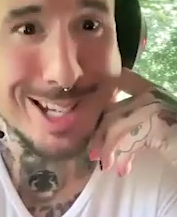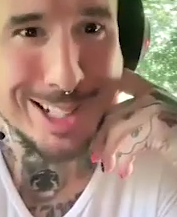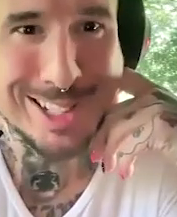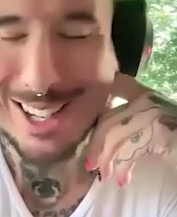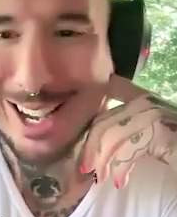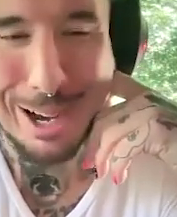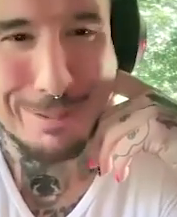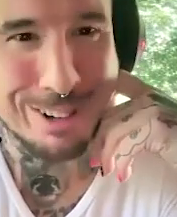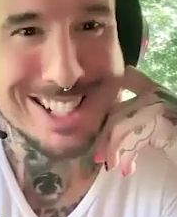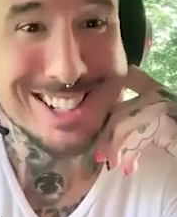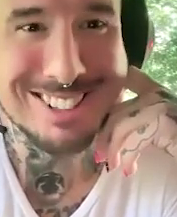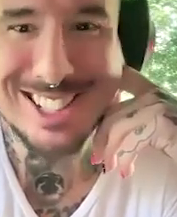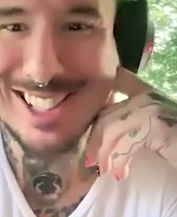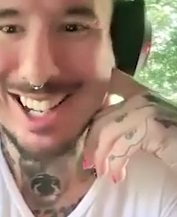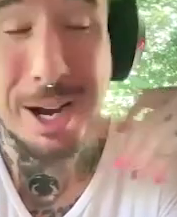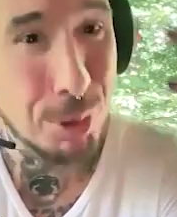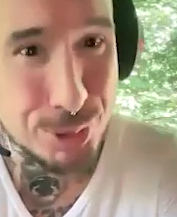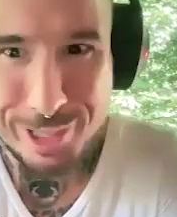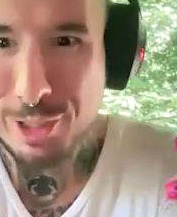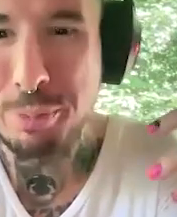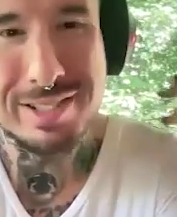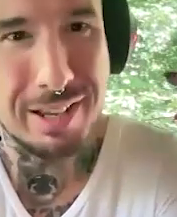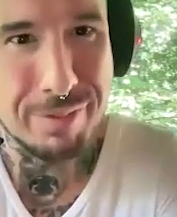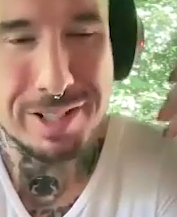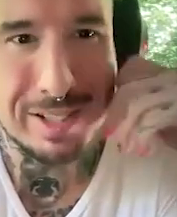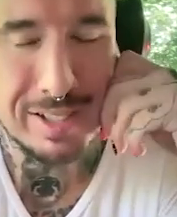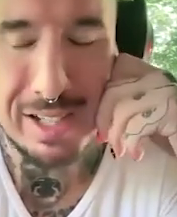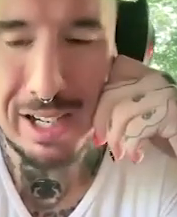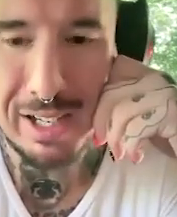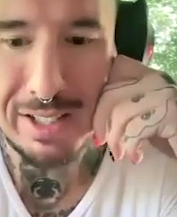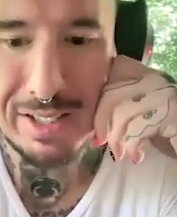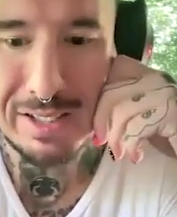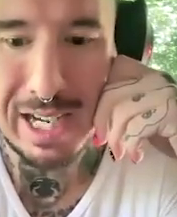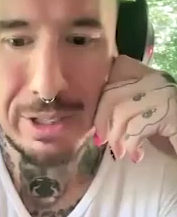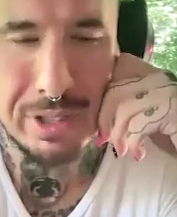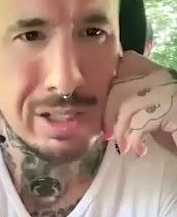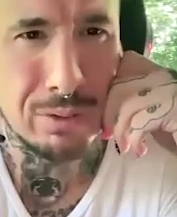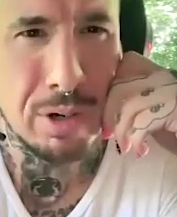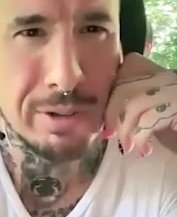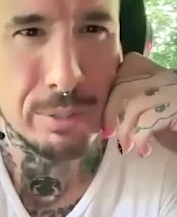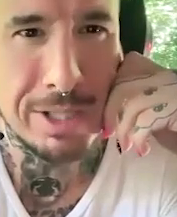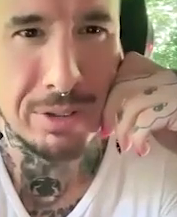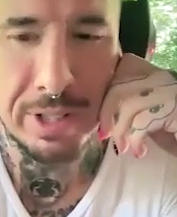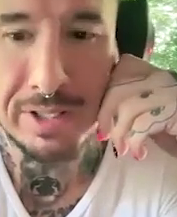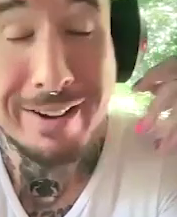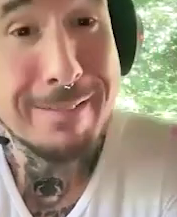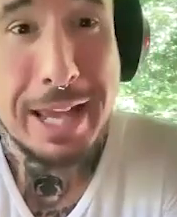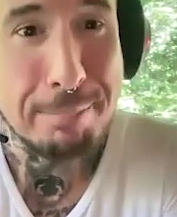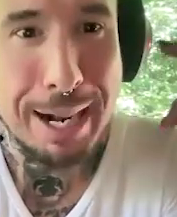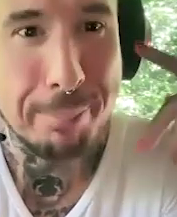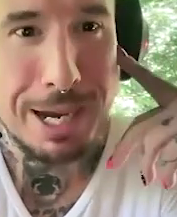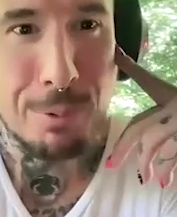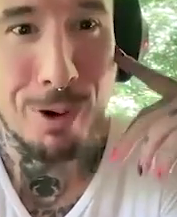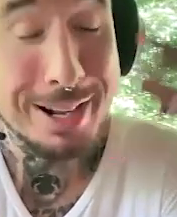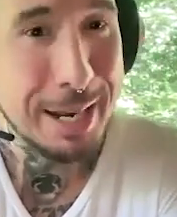have 6 very serious emotional disturbance and six diagnoses as far as serious mental illness,